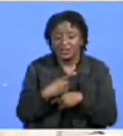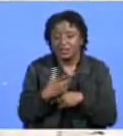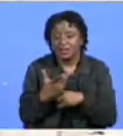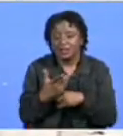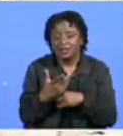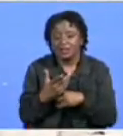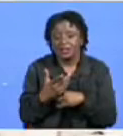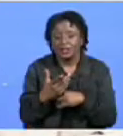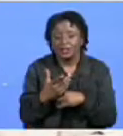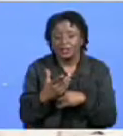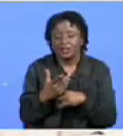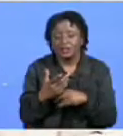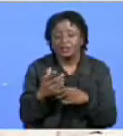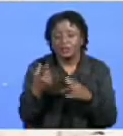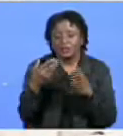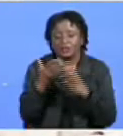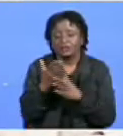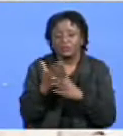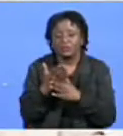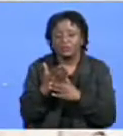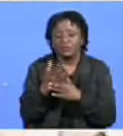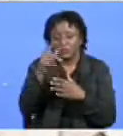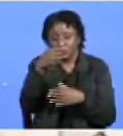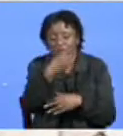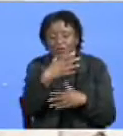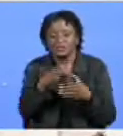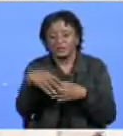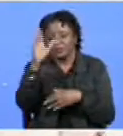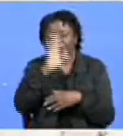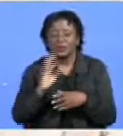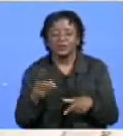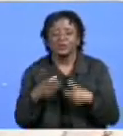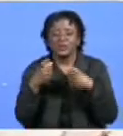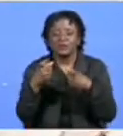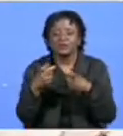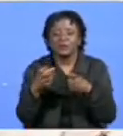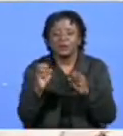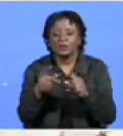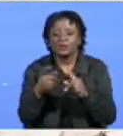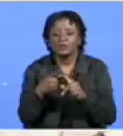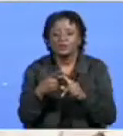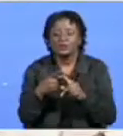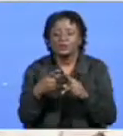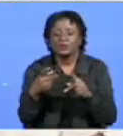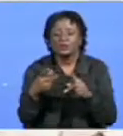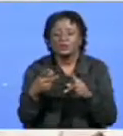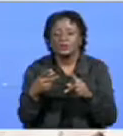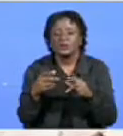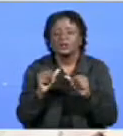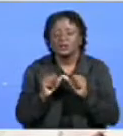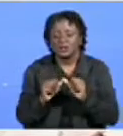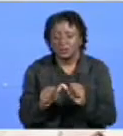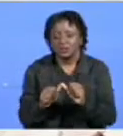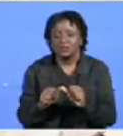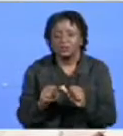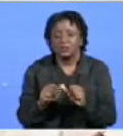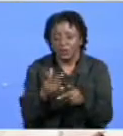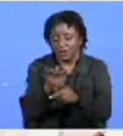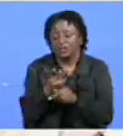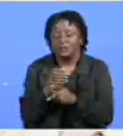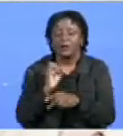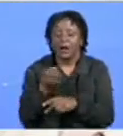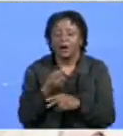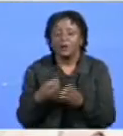Well, through the grace of God, we was awarded the chance. Well, most of our contracts, they would hold under it for us, you know, award